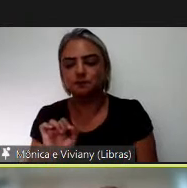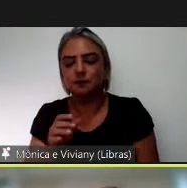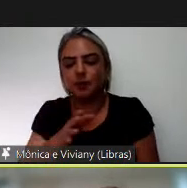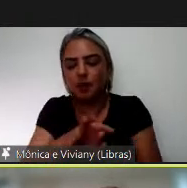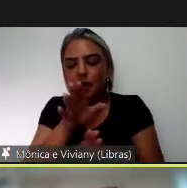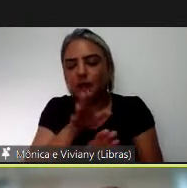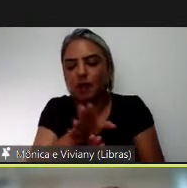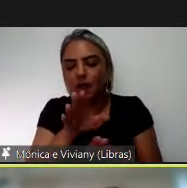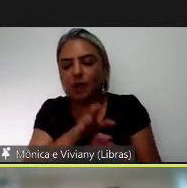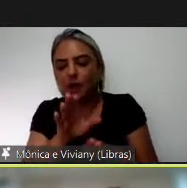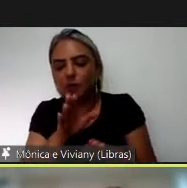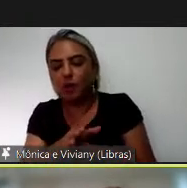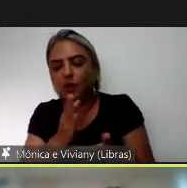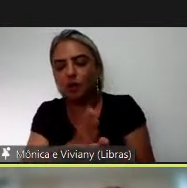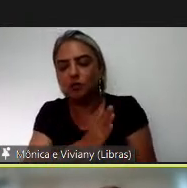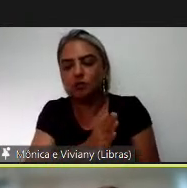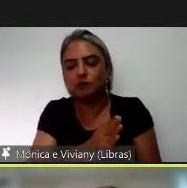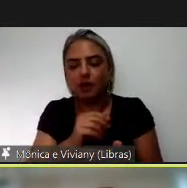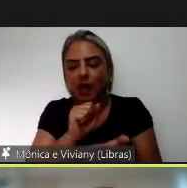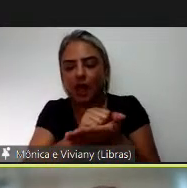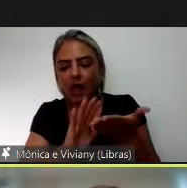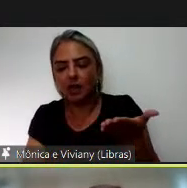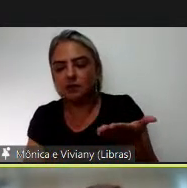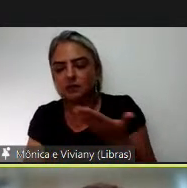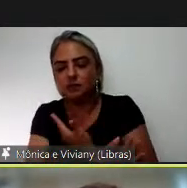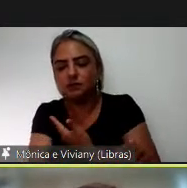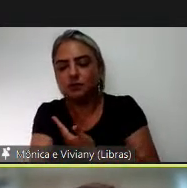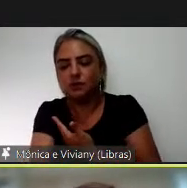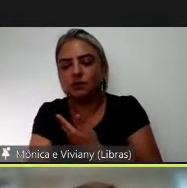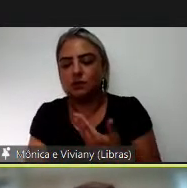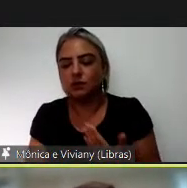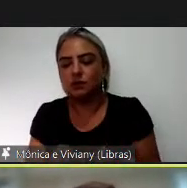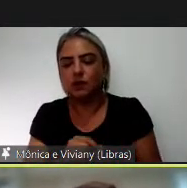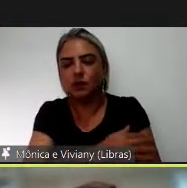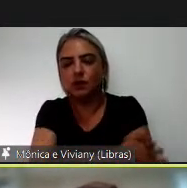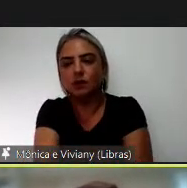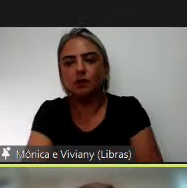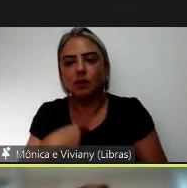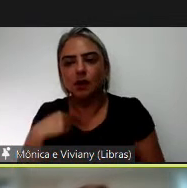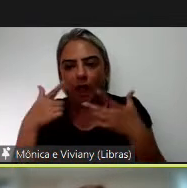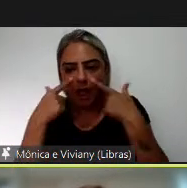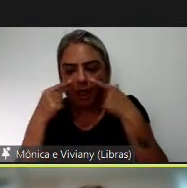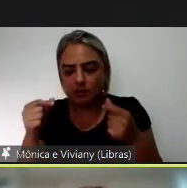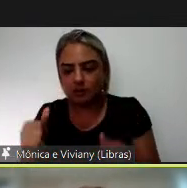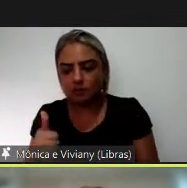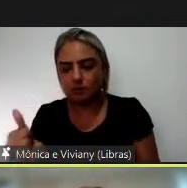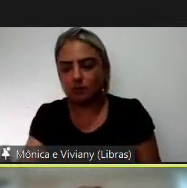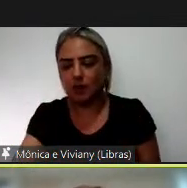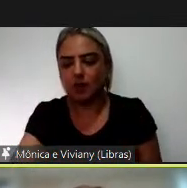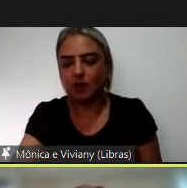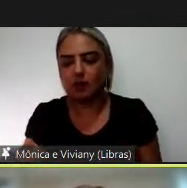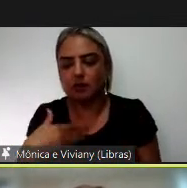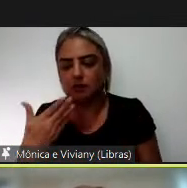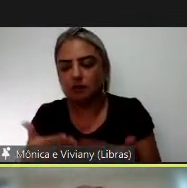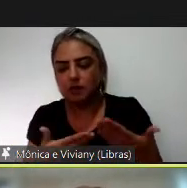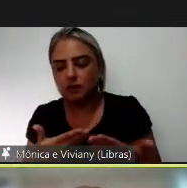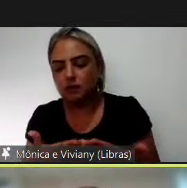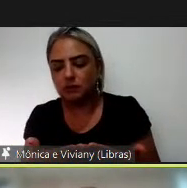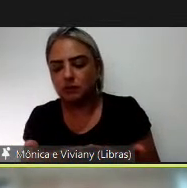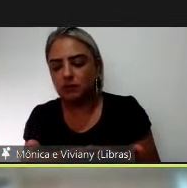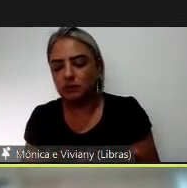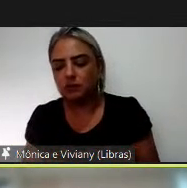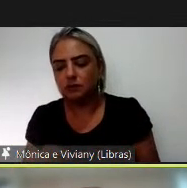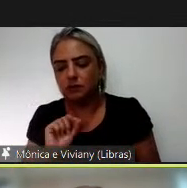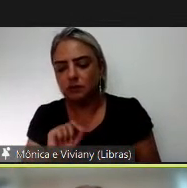care. So the recommendations are divided in actions that be strengthened in the primary care